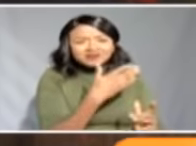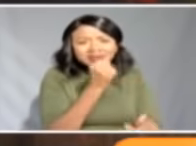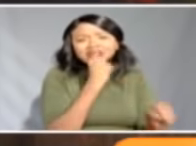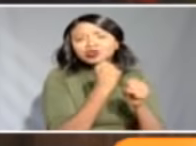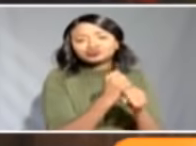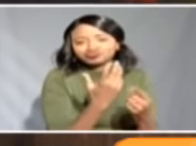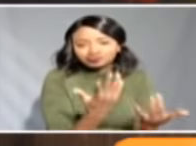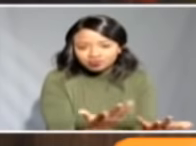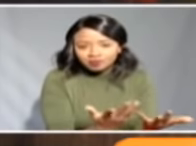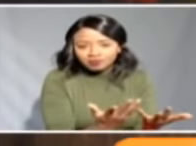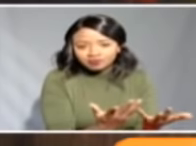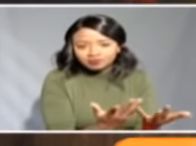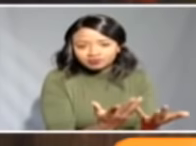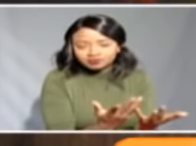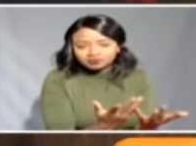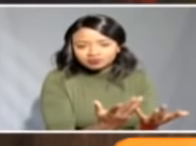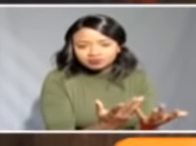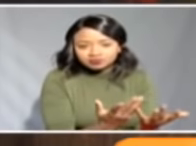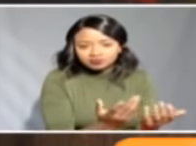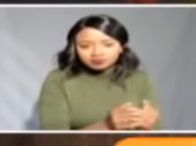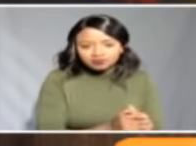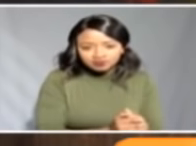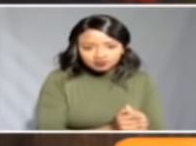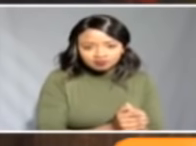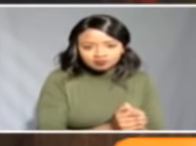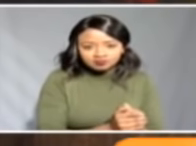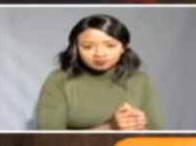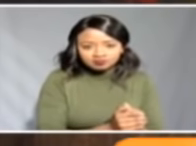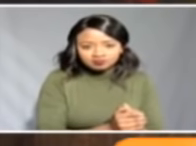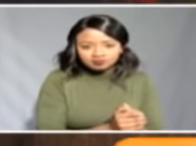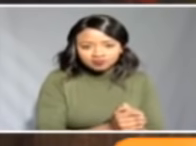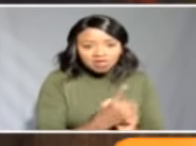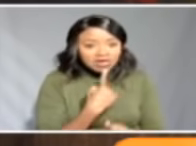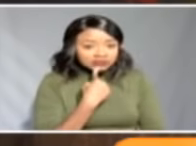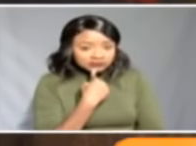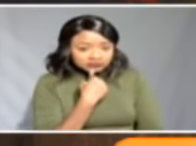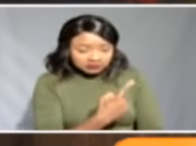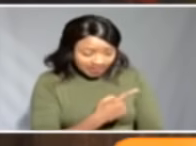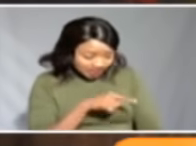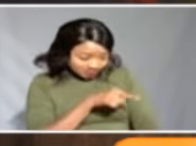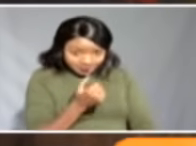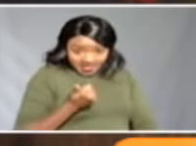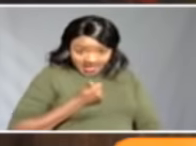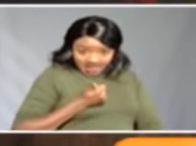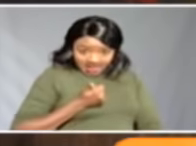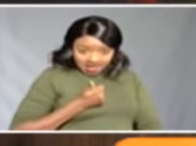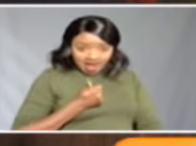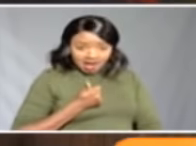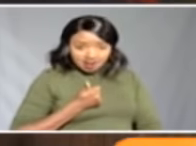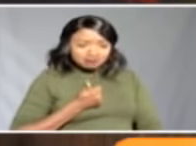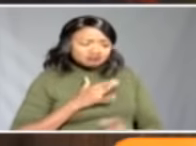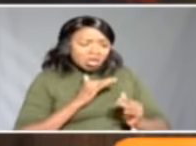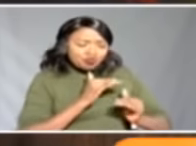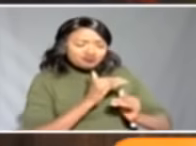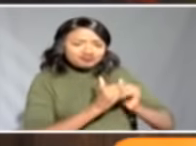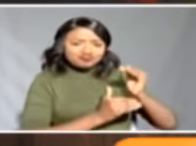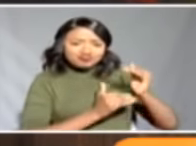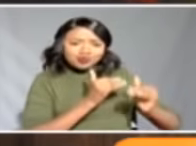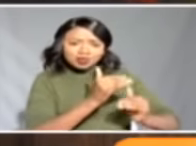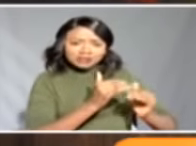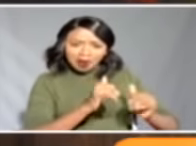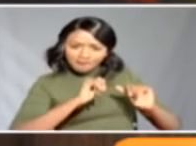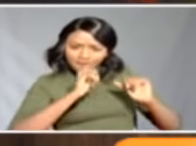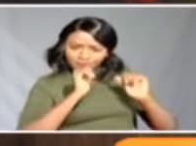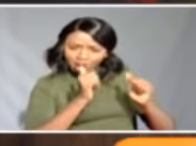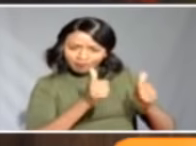have done was to give this victim the correct process in as far as reporting